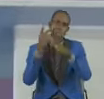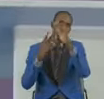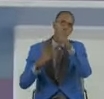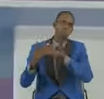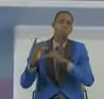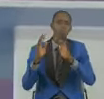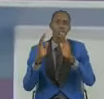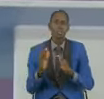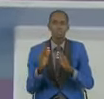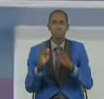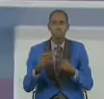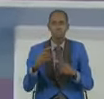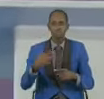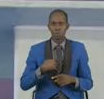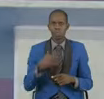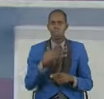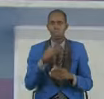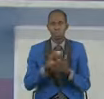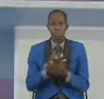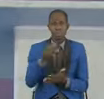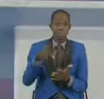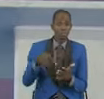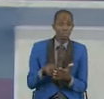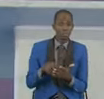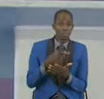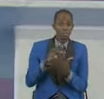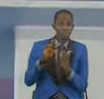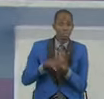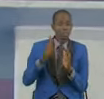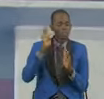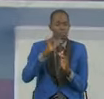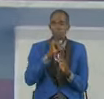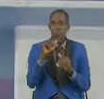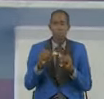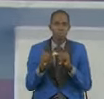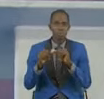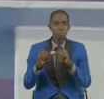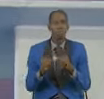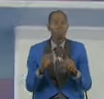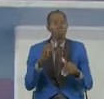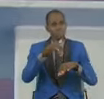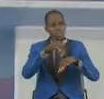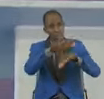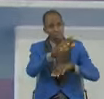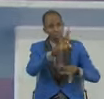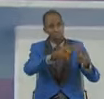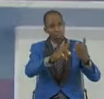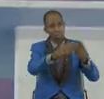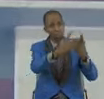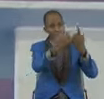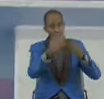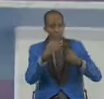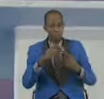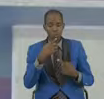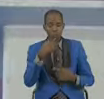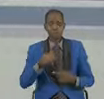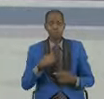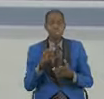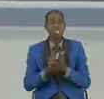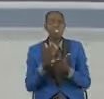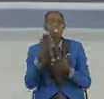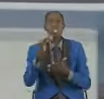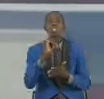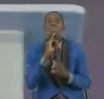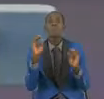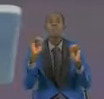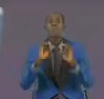continue. They said, God sent them to me to tell me that there's no holiness. I said, God sent